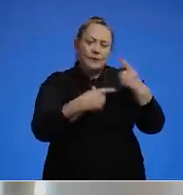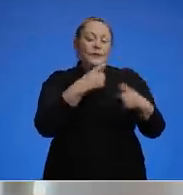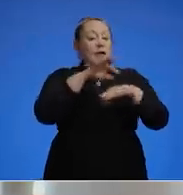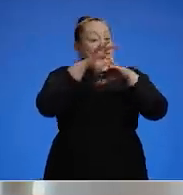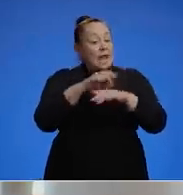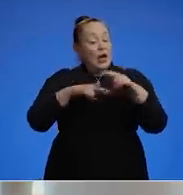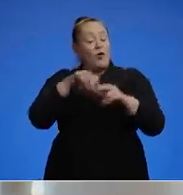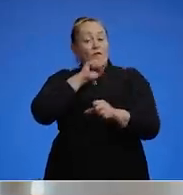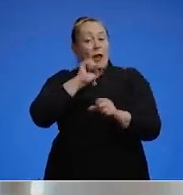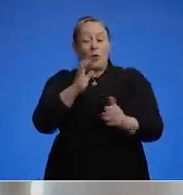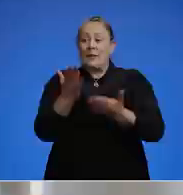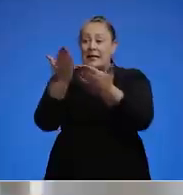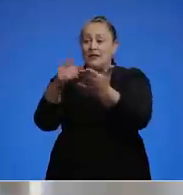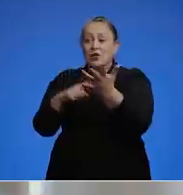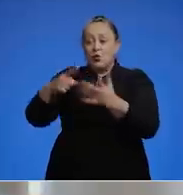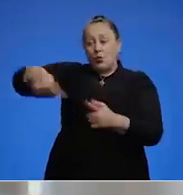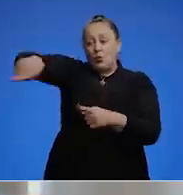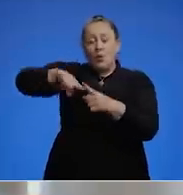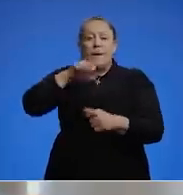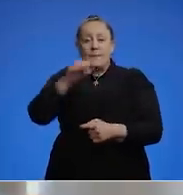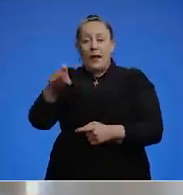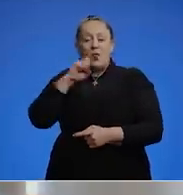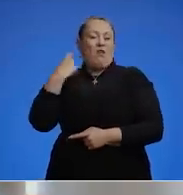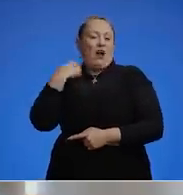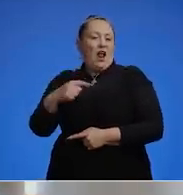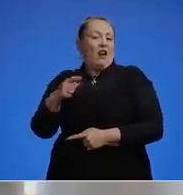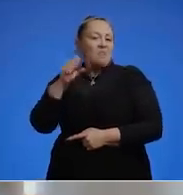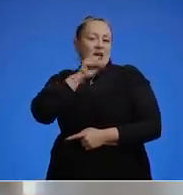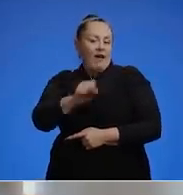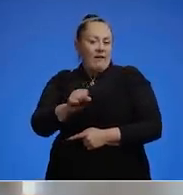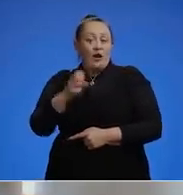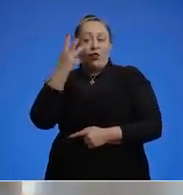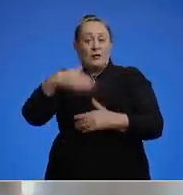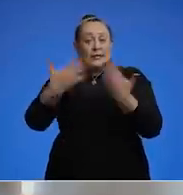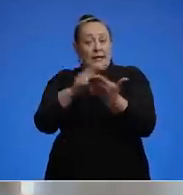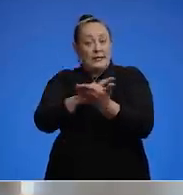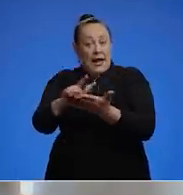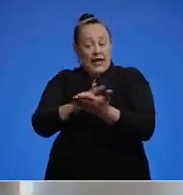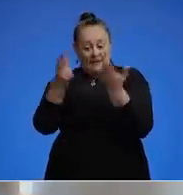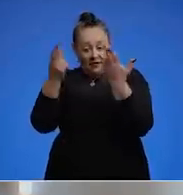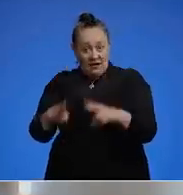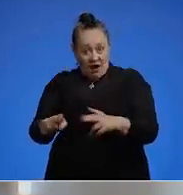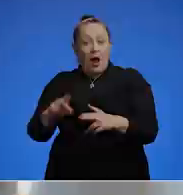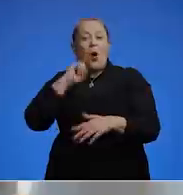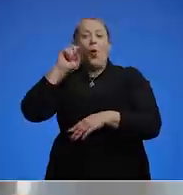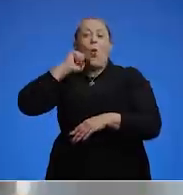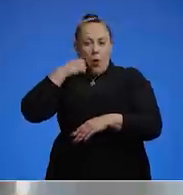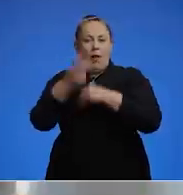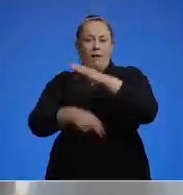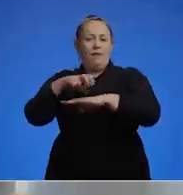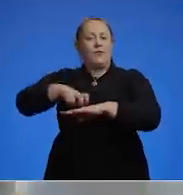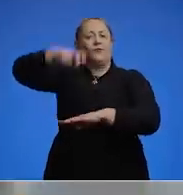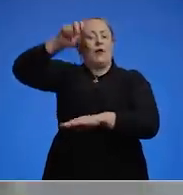the hands of men. They will put him to death, and 3 days after he has been put to death, he will rise